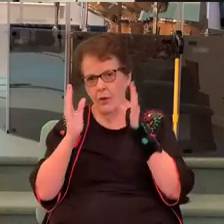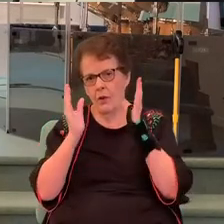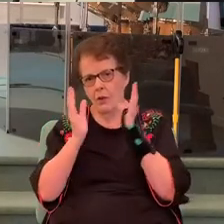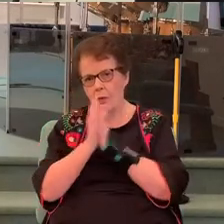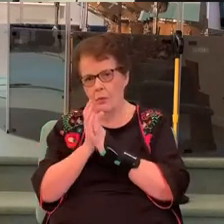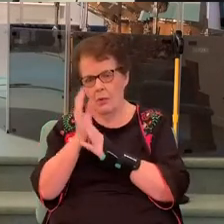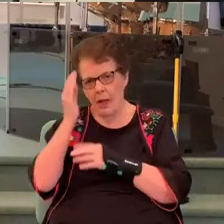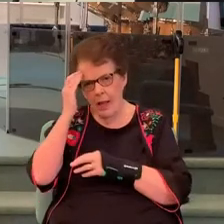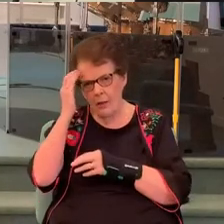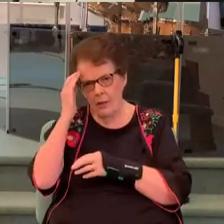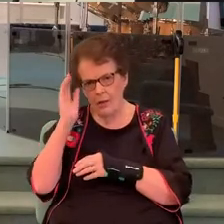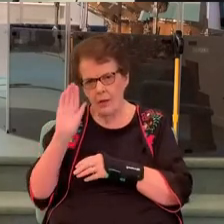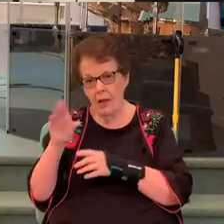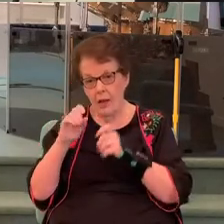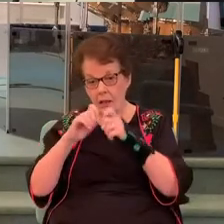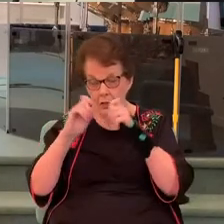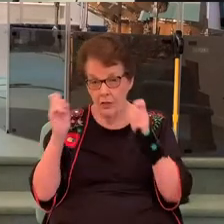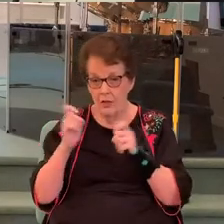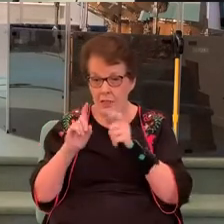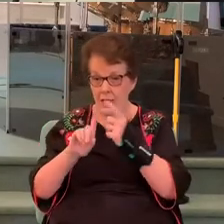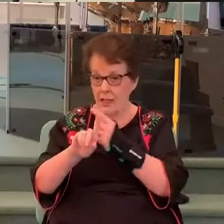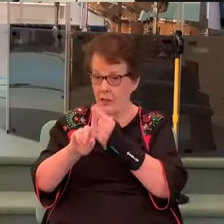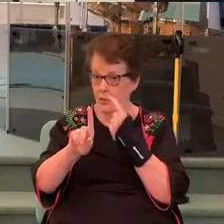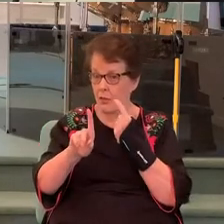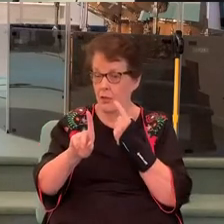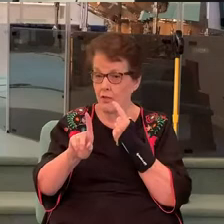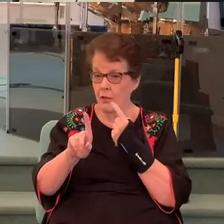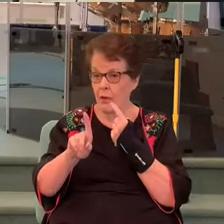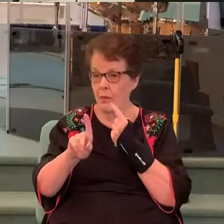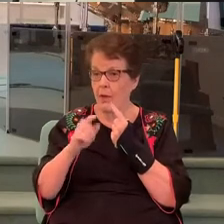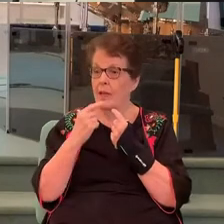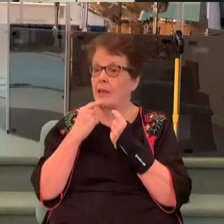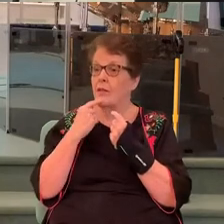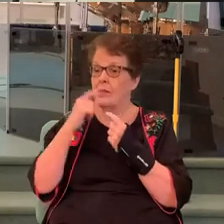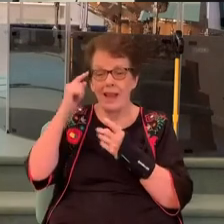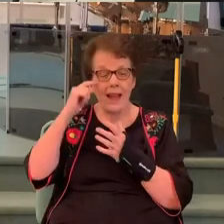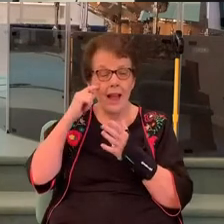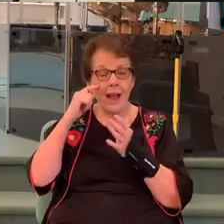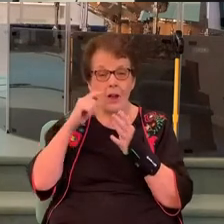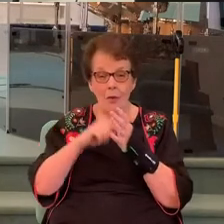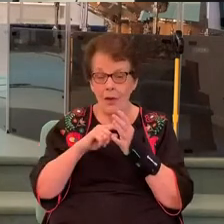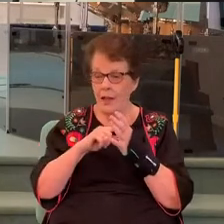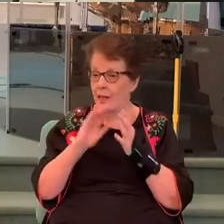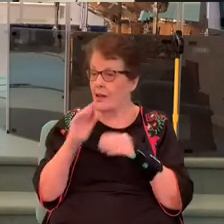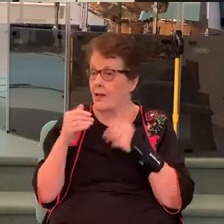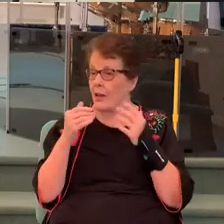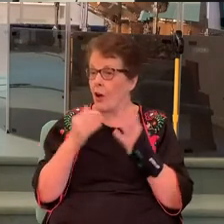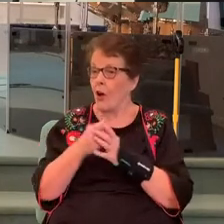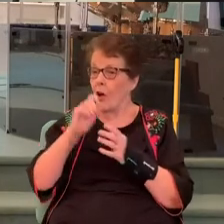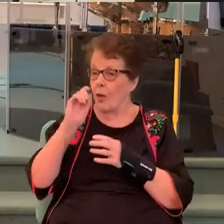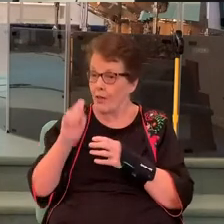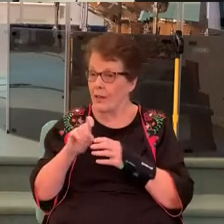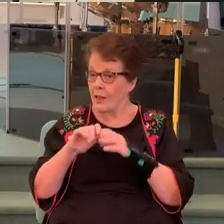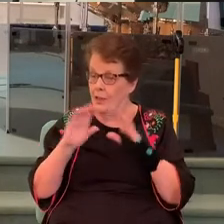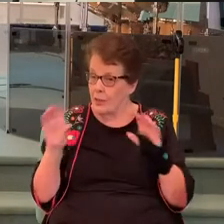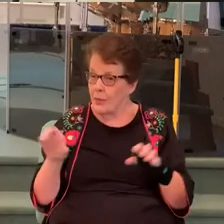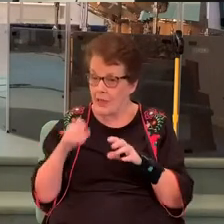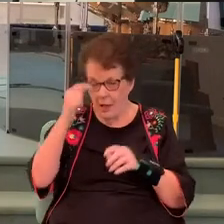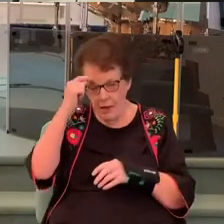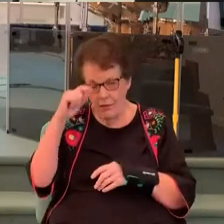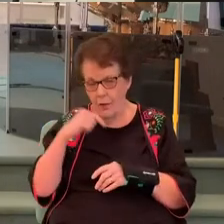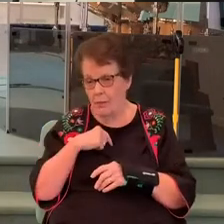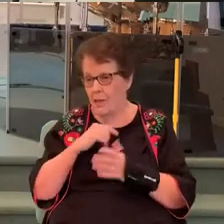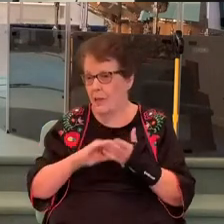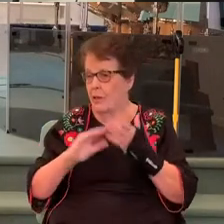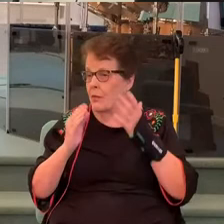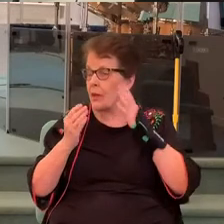your sin, you turn from it, and you say, I recognize that all that needs to be done for me to be forgiven of my sins